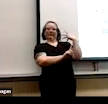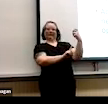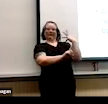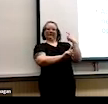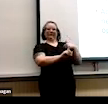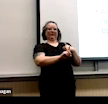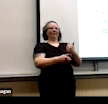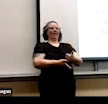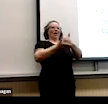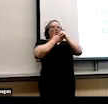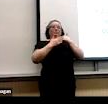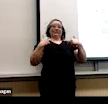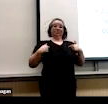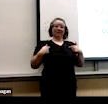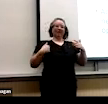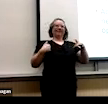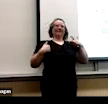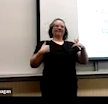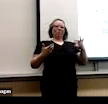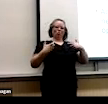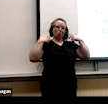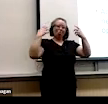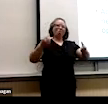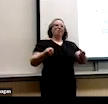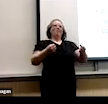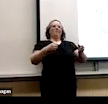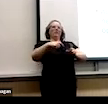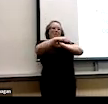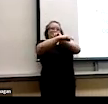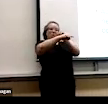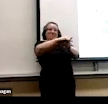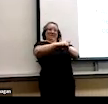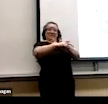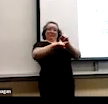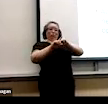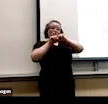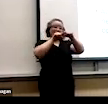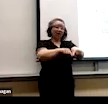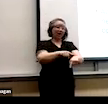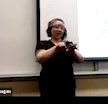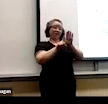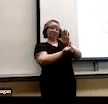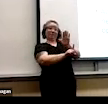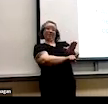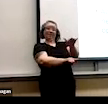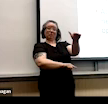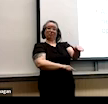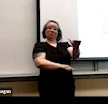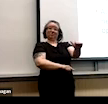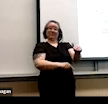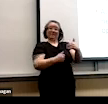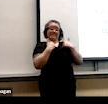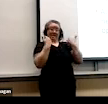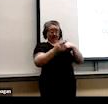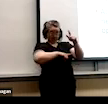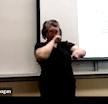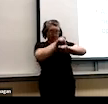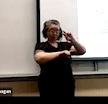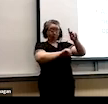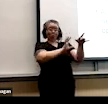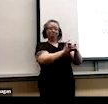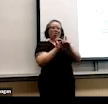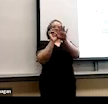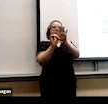about what their story is, so that they don't have to tell the whole thing with every detail from day one. I don't know if anyone's familiar with My